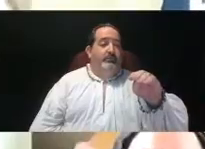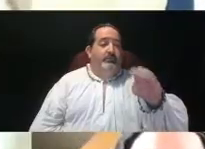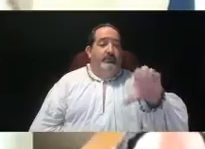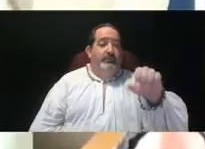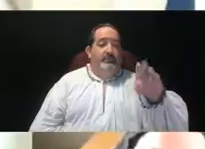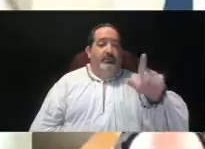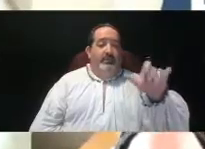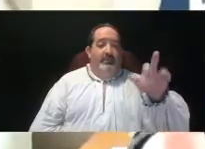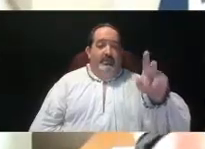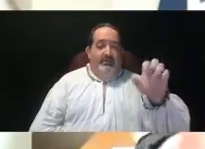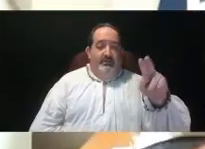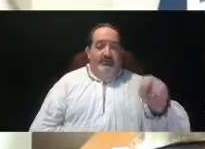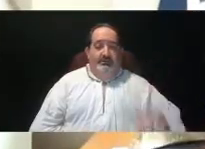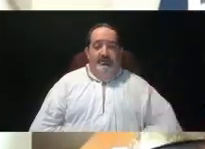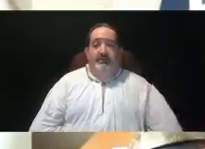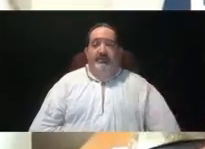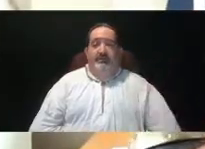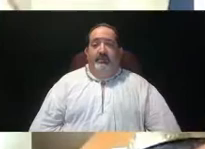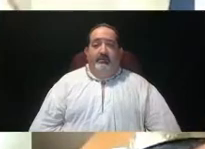Excellency.